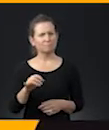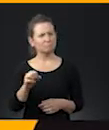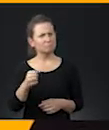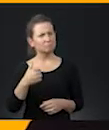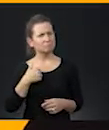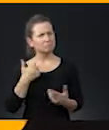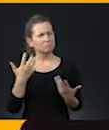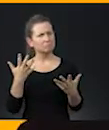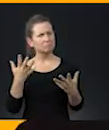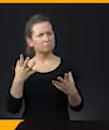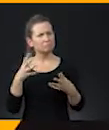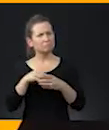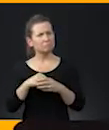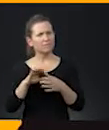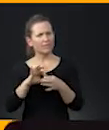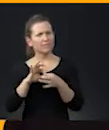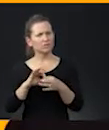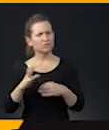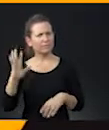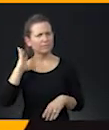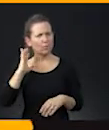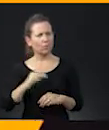Yeah, I've been in relationships before.